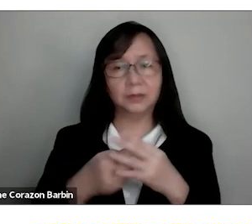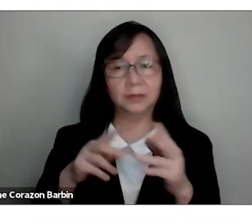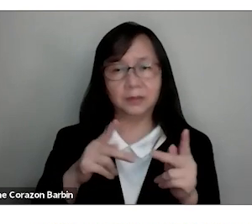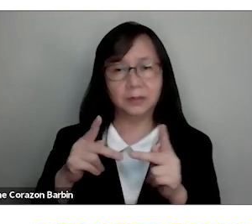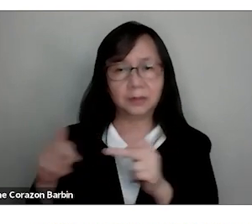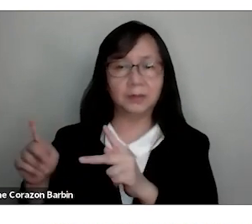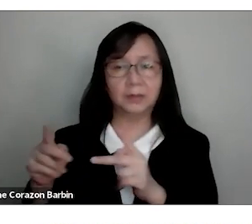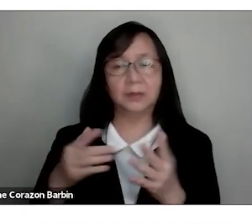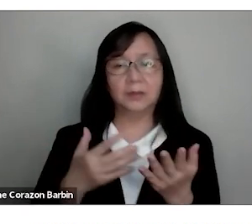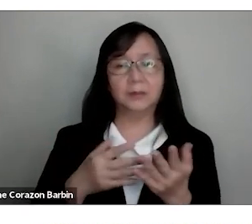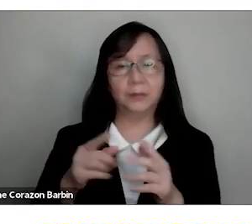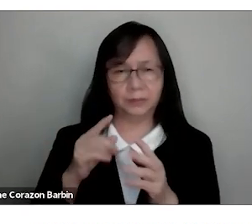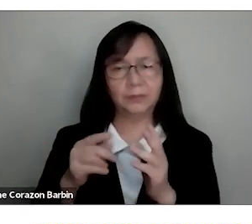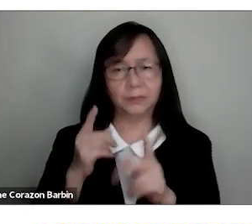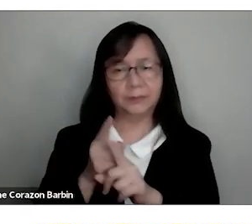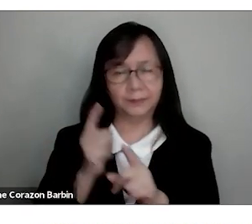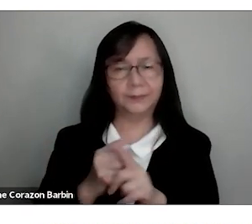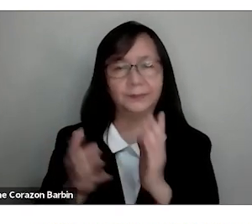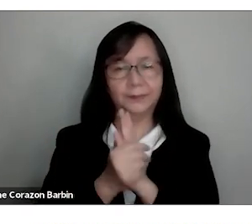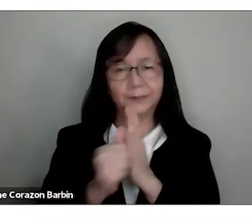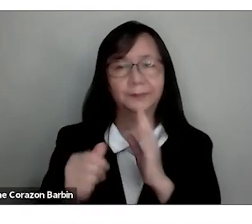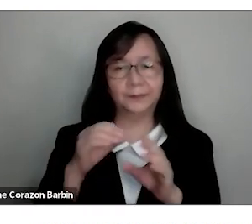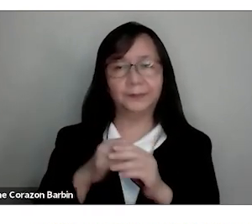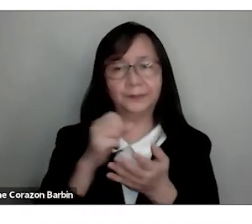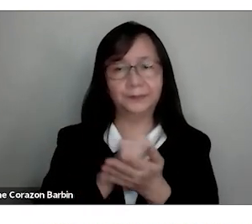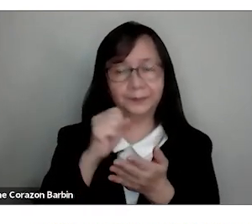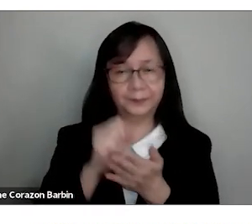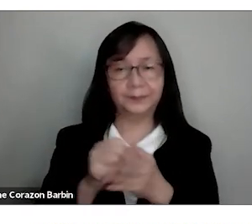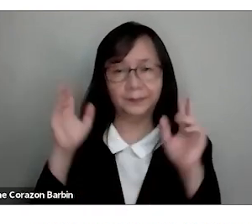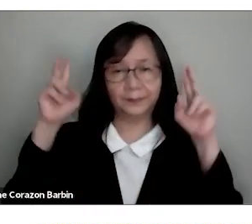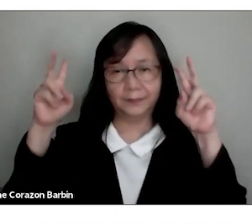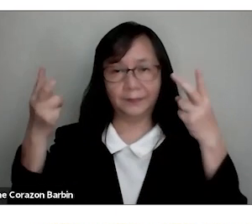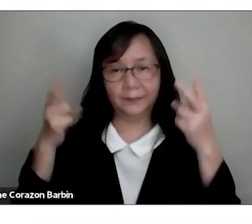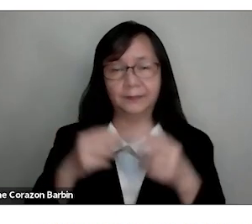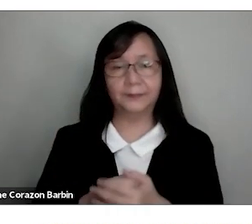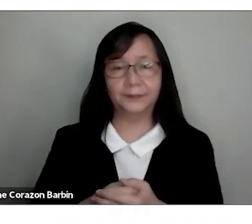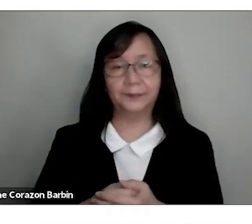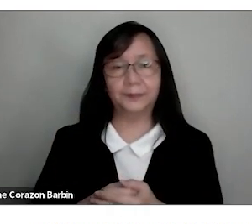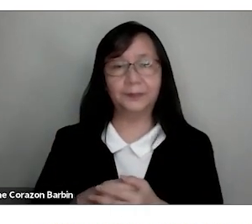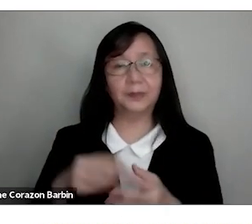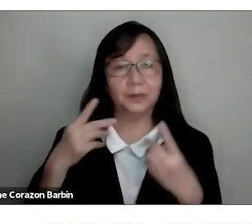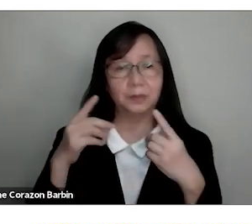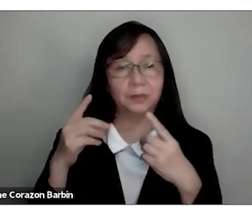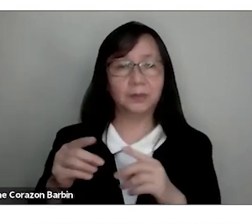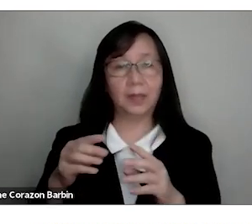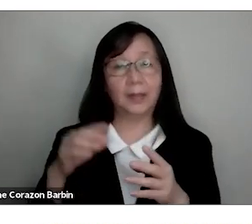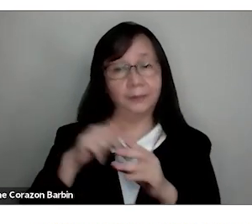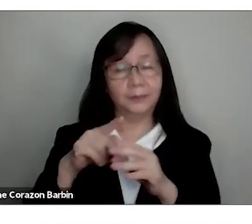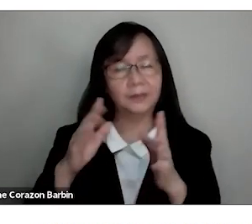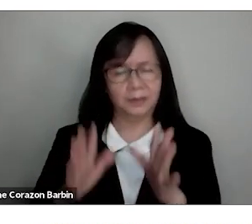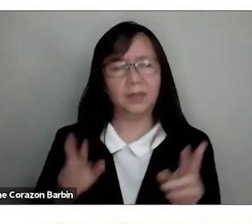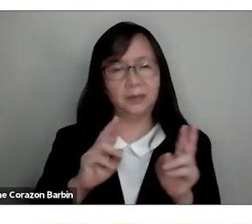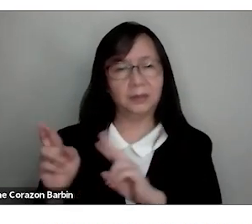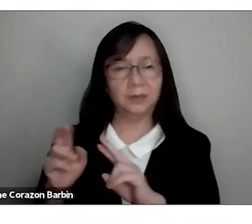preparation. So they are really experts on this subject matter, on the issue. Ensuring that the delegates are ready. So we prepared